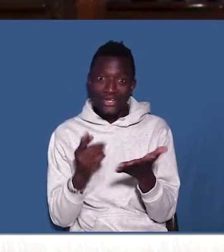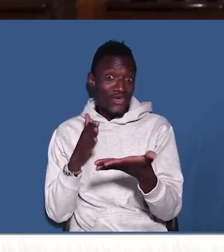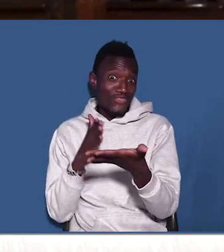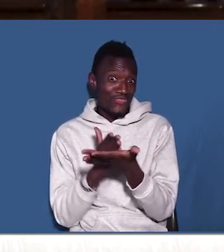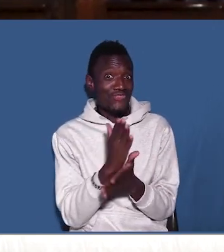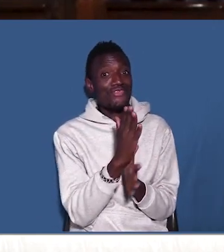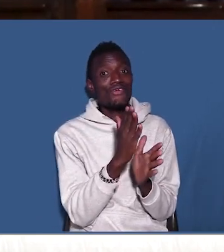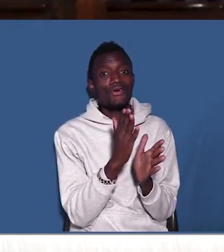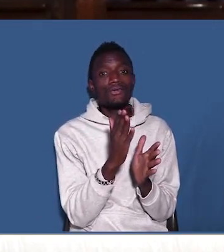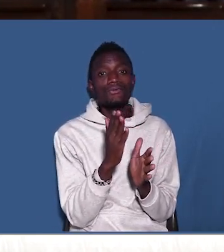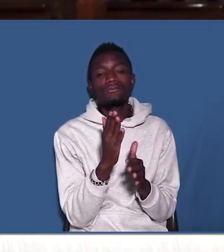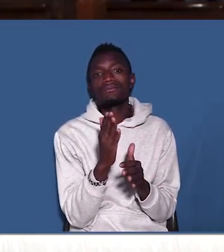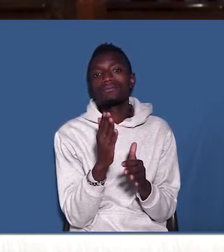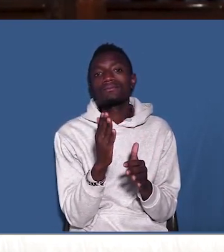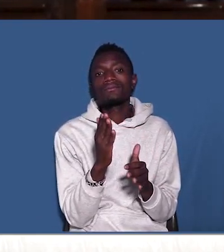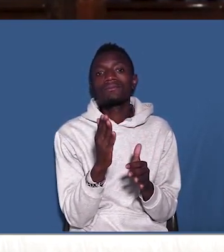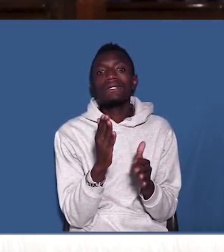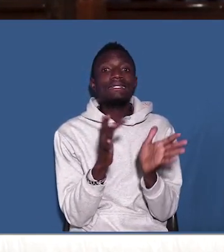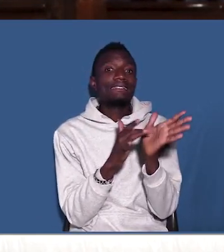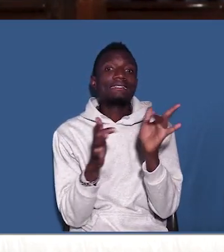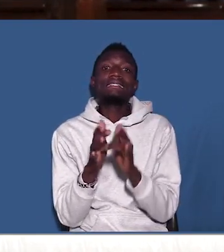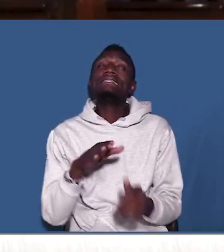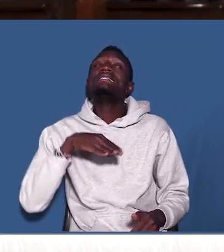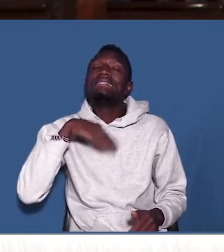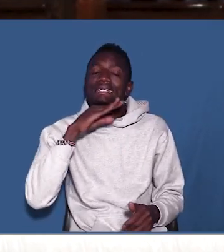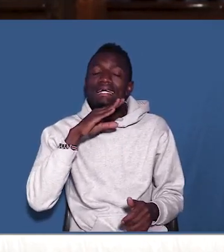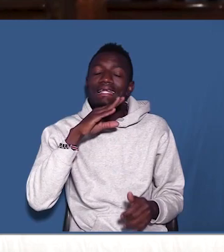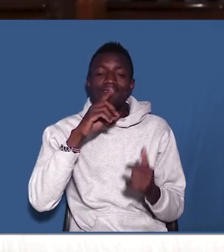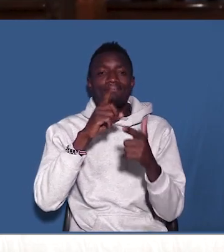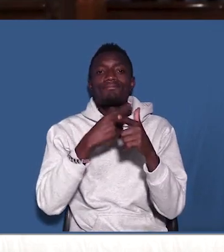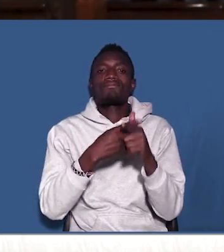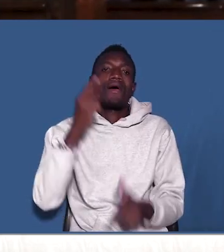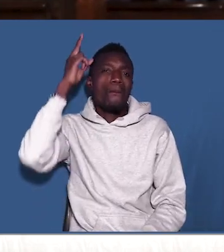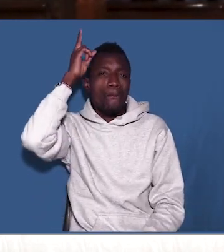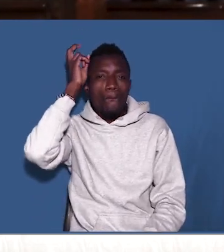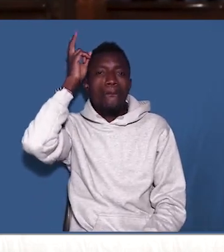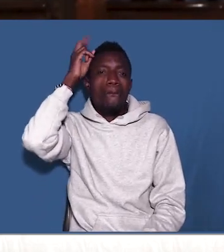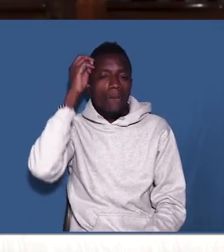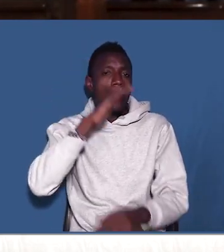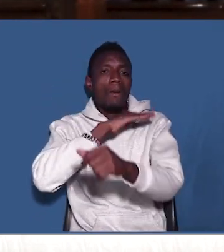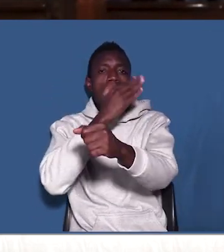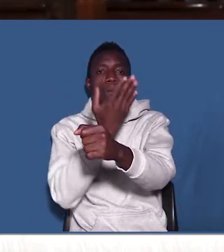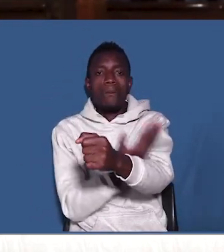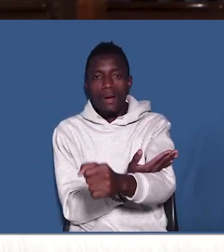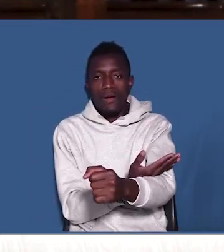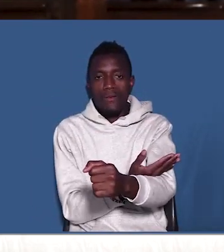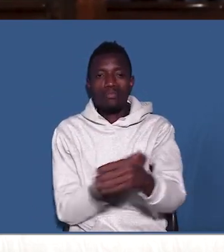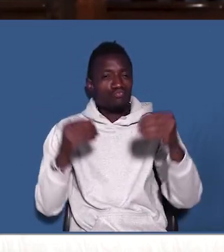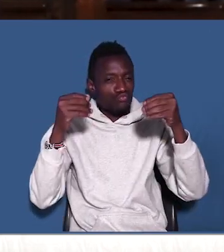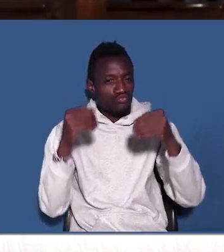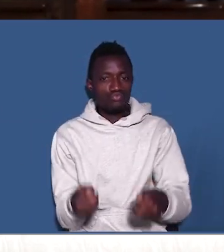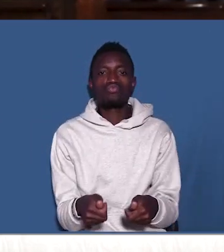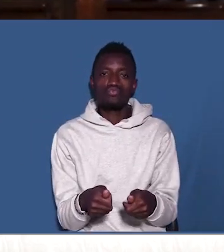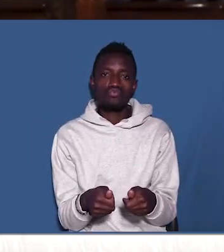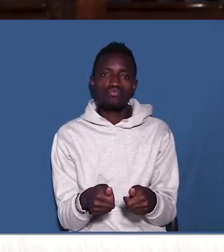breaks the devil's power. Colossians chapter 2, verse 15 says, having disarmed the powers